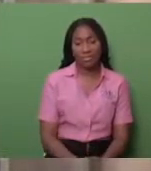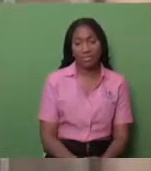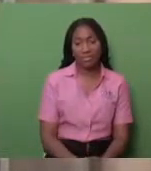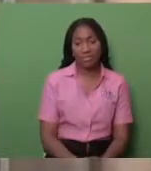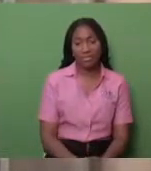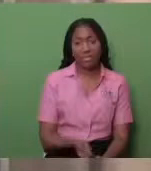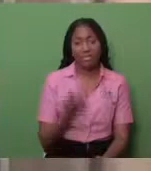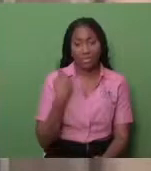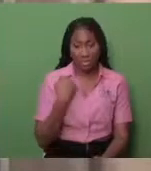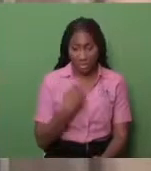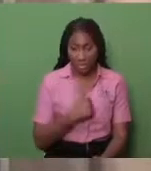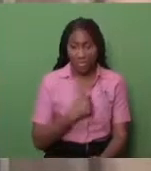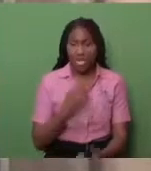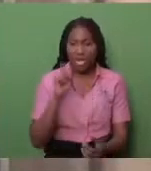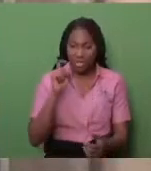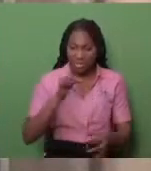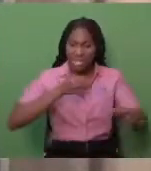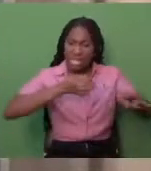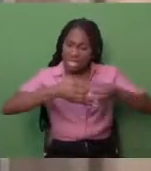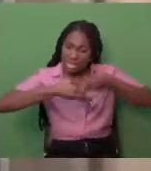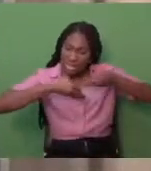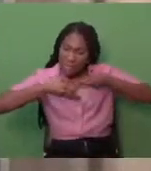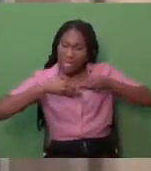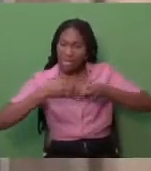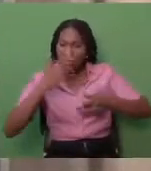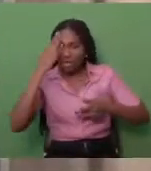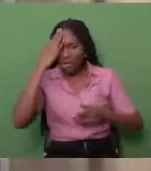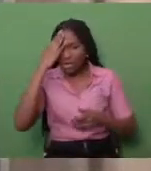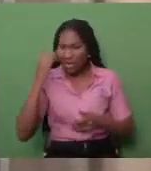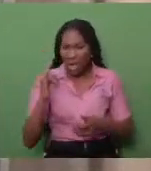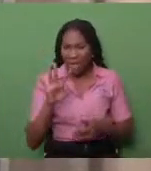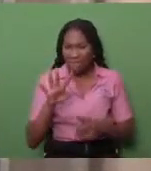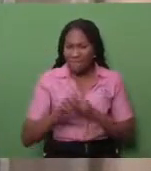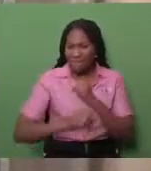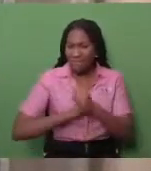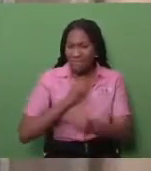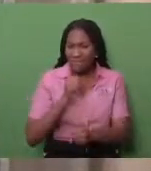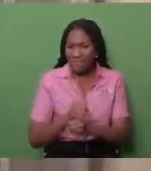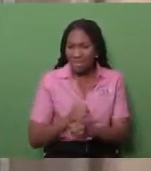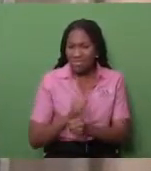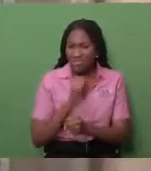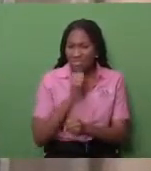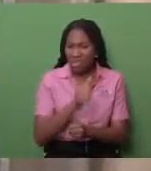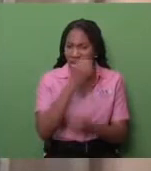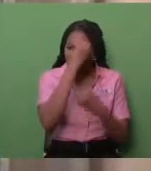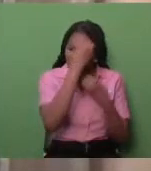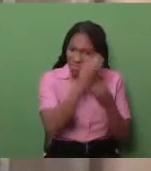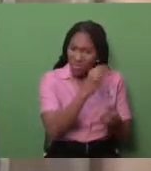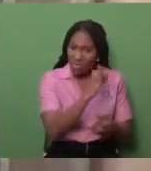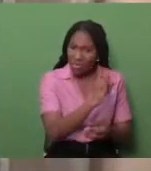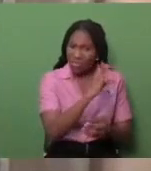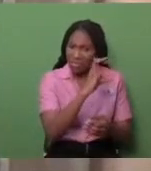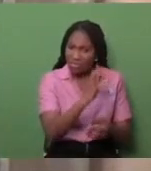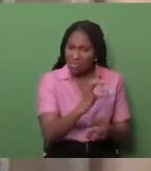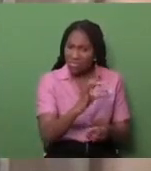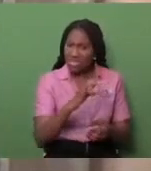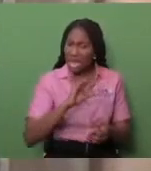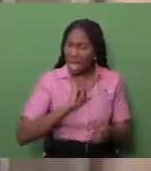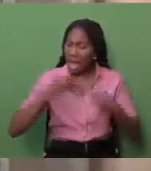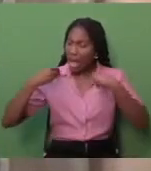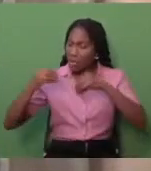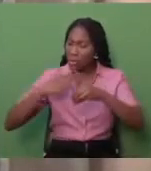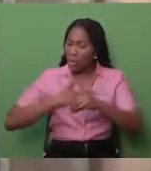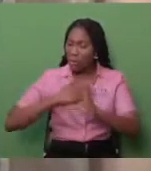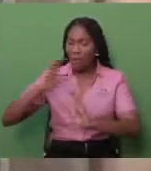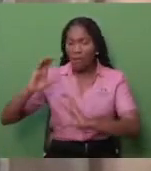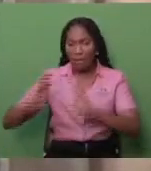an explanation. Why you would take how many years? 5 years or something? To comply with the Integrity in Public Law Act. I